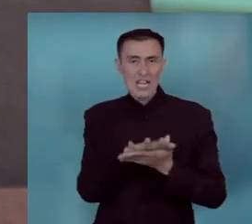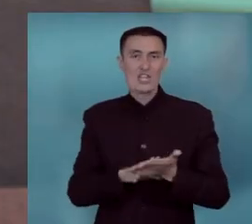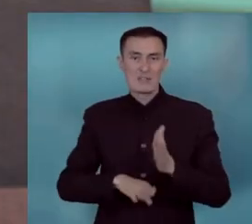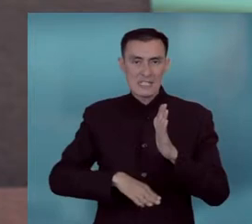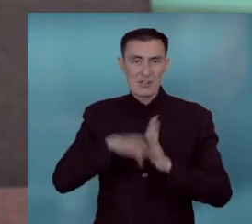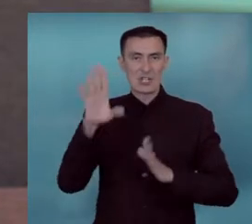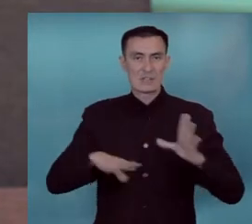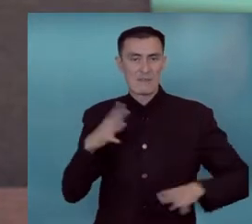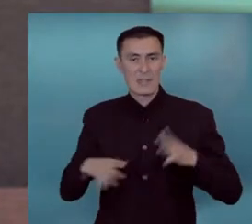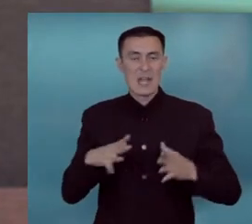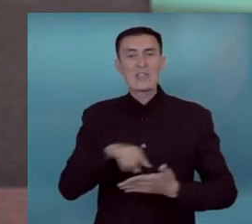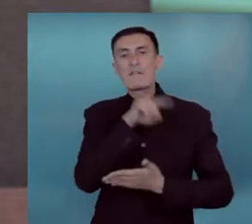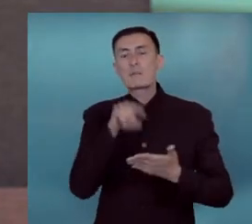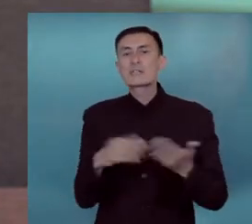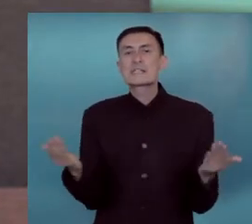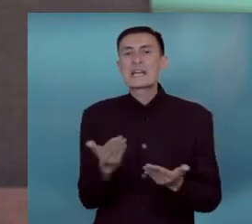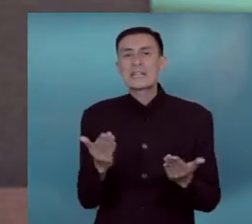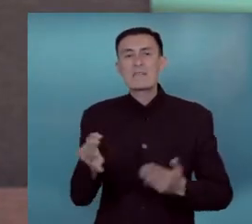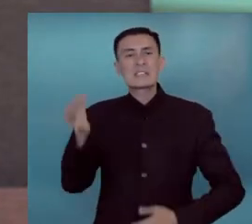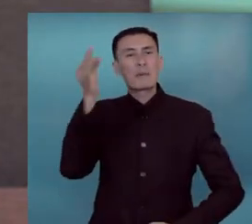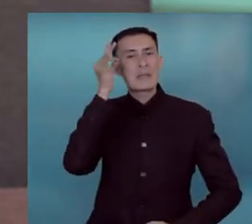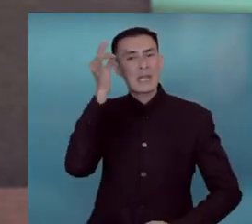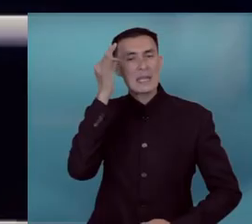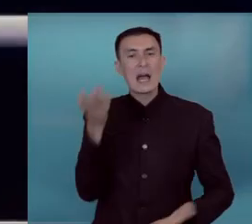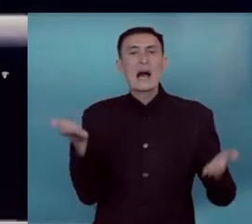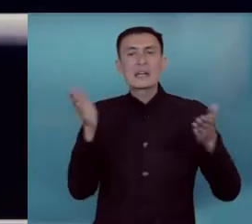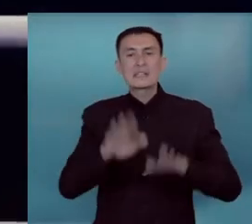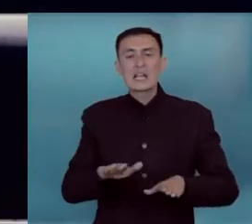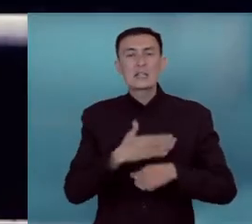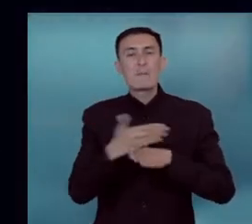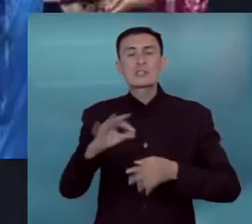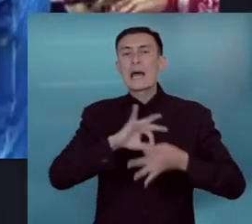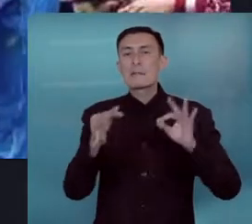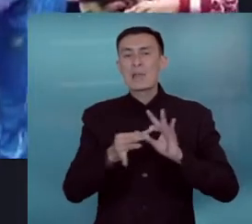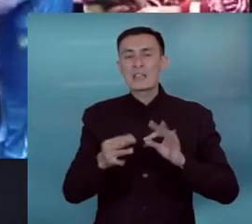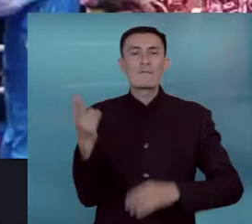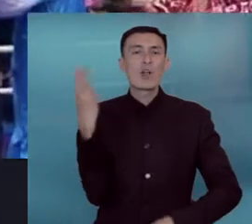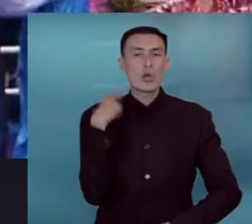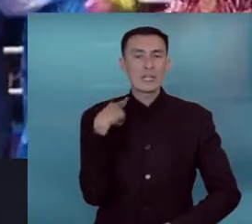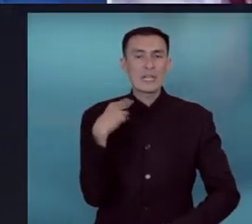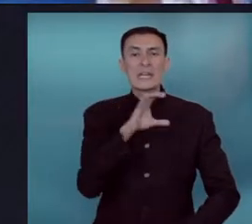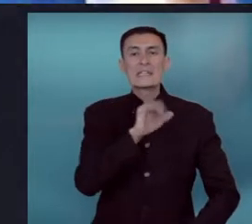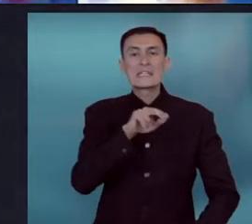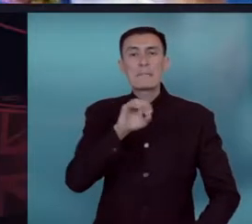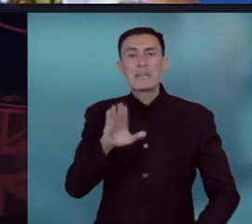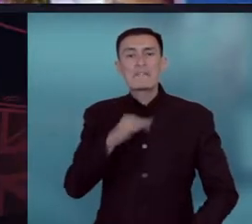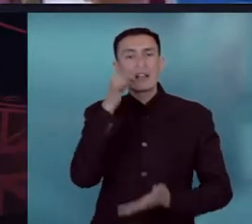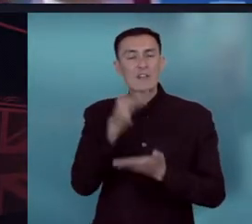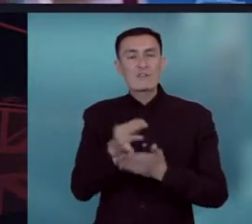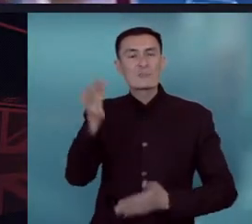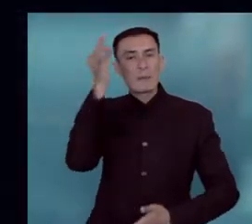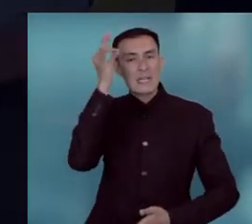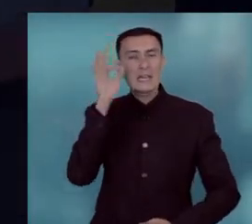My losses gave me the motivation to further improve. On the question of what vivid memories he has from the